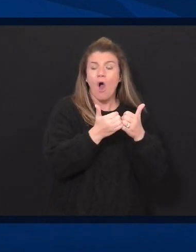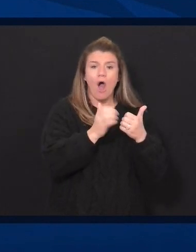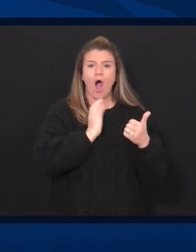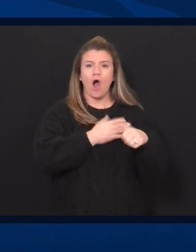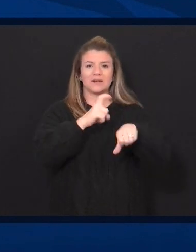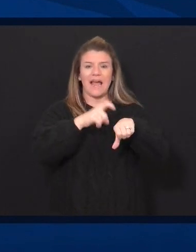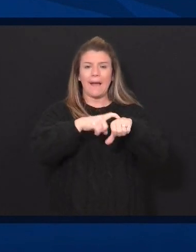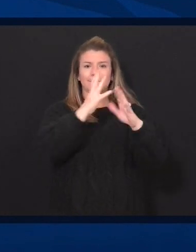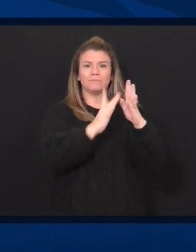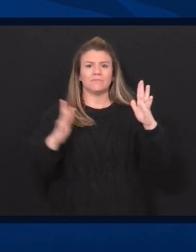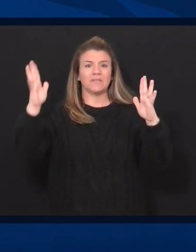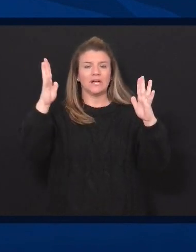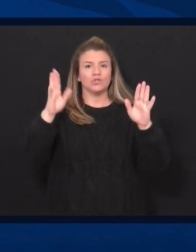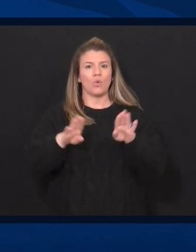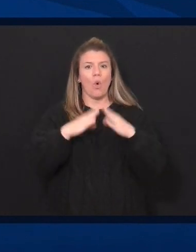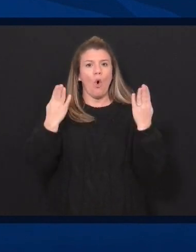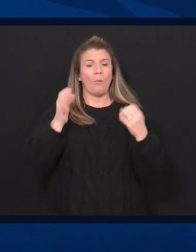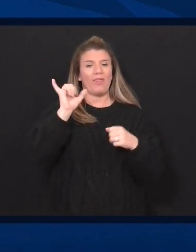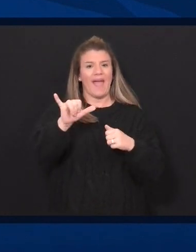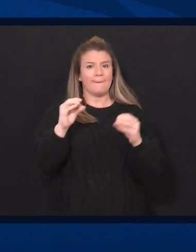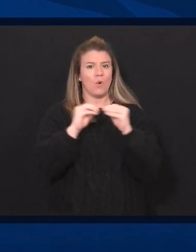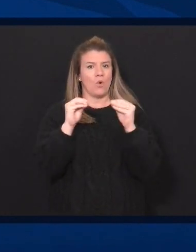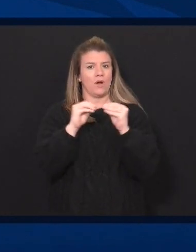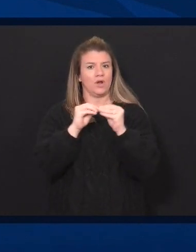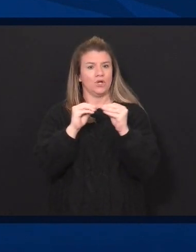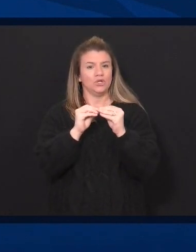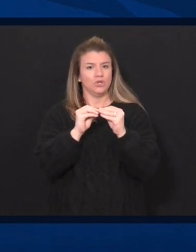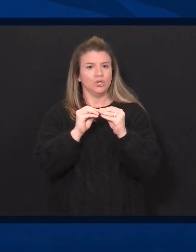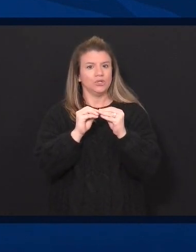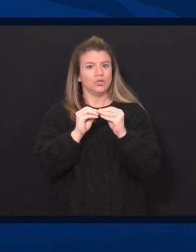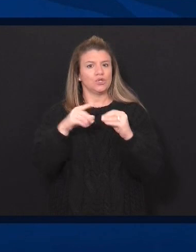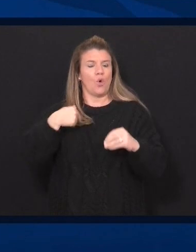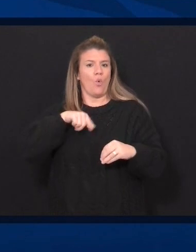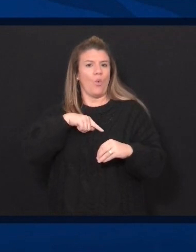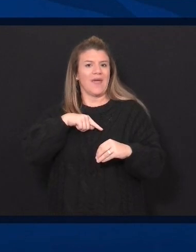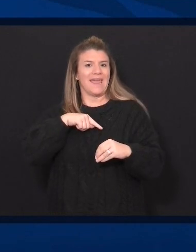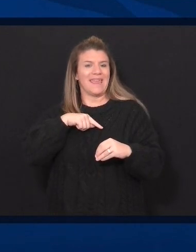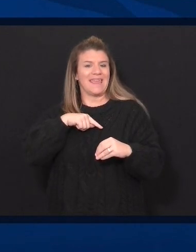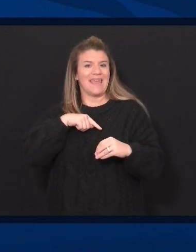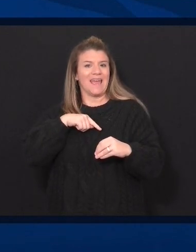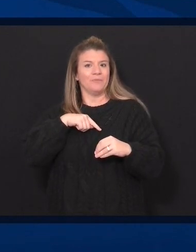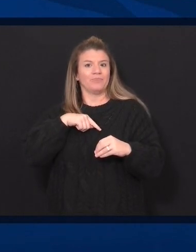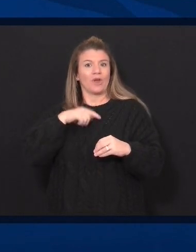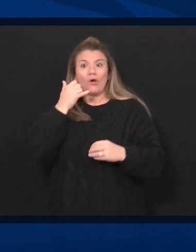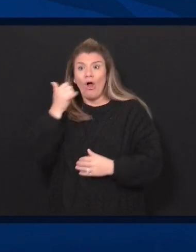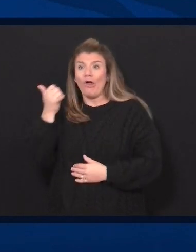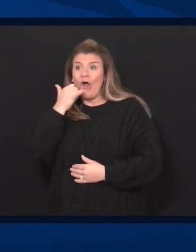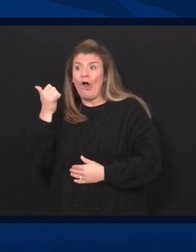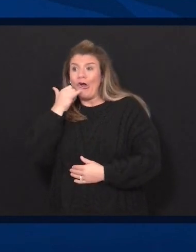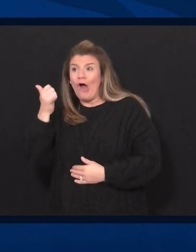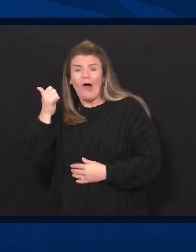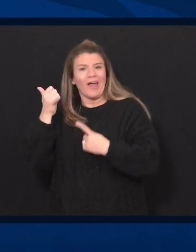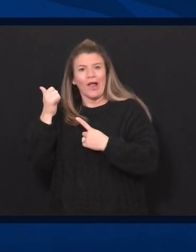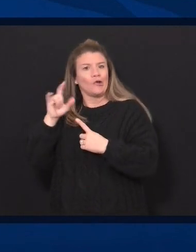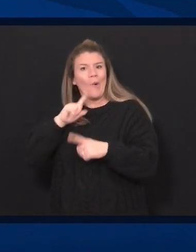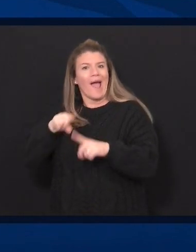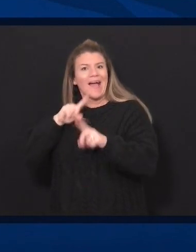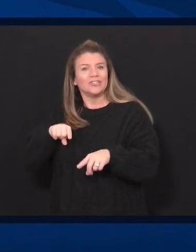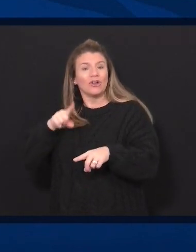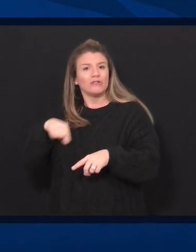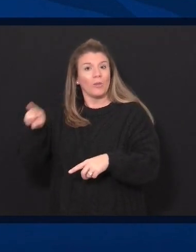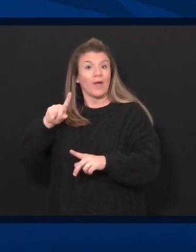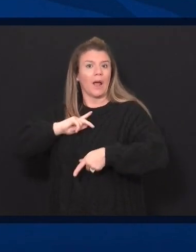timetable for opening that faucet more so people aren't getting phones which aren't answered and computers which are crashing?